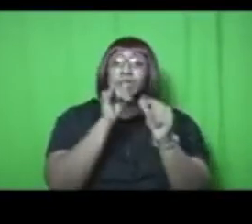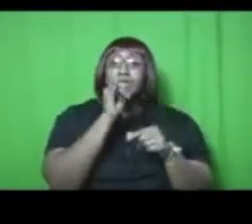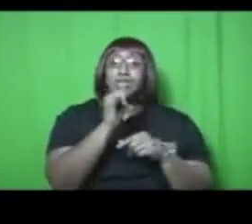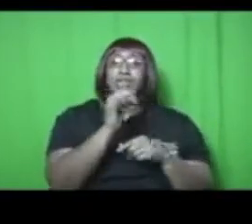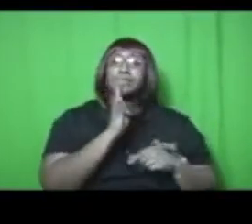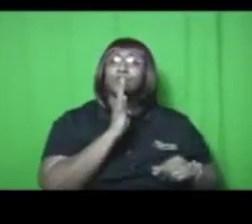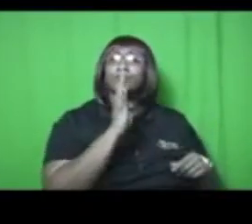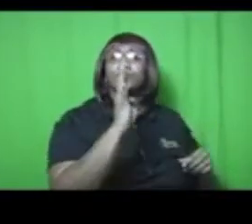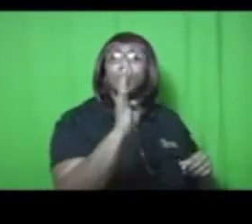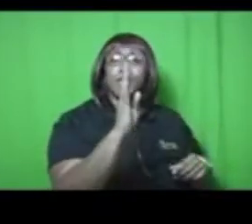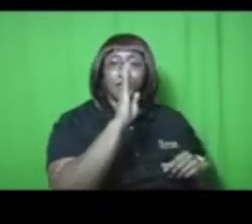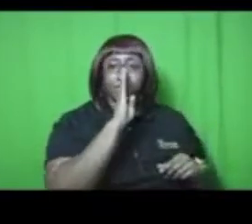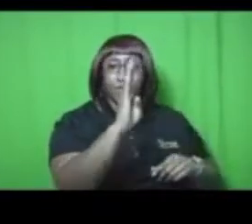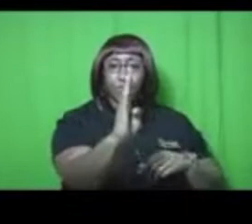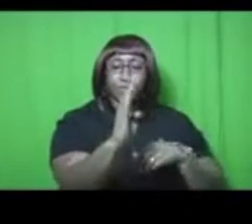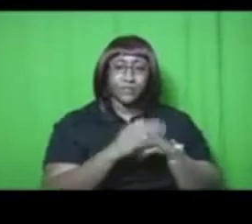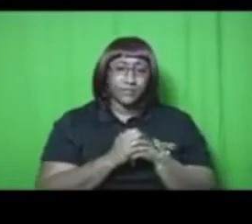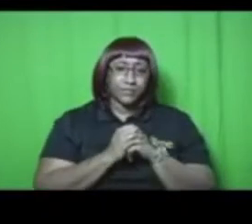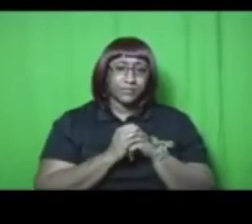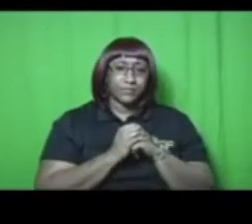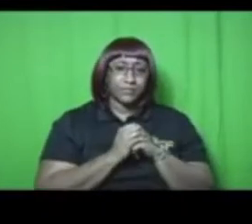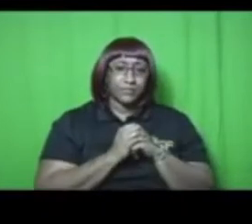speak forth.